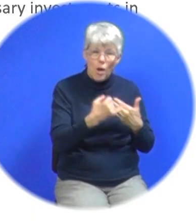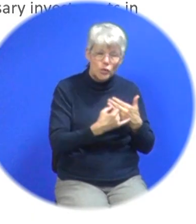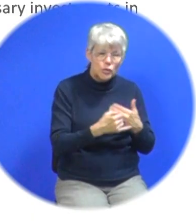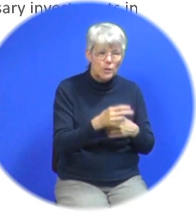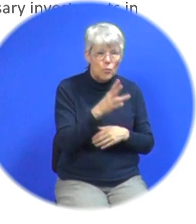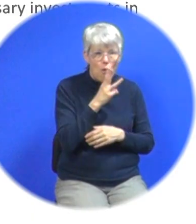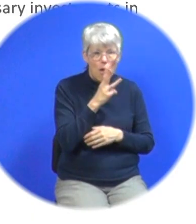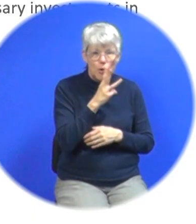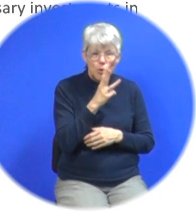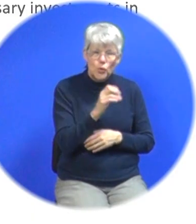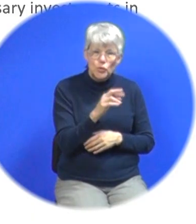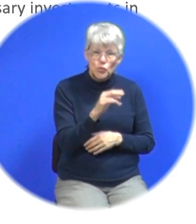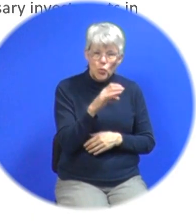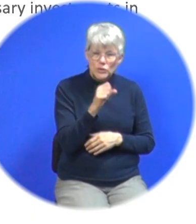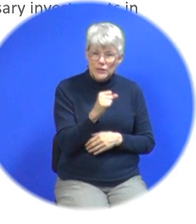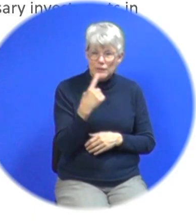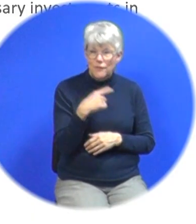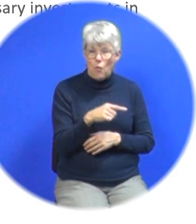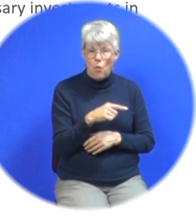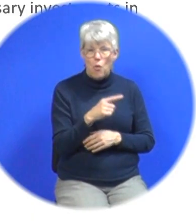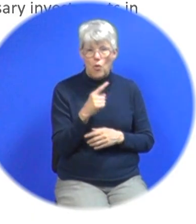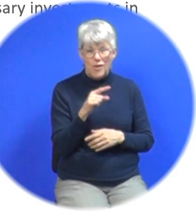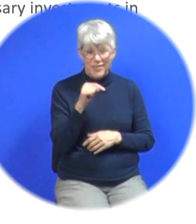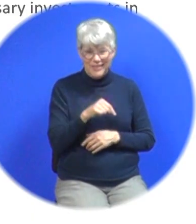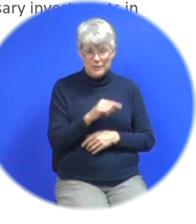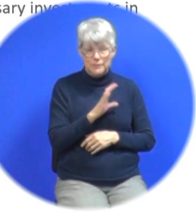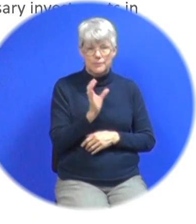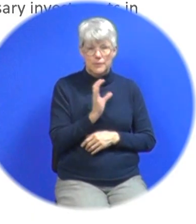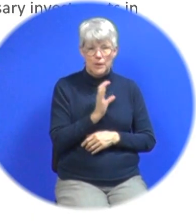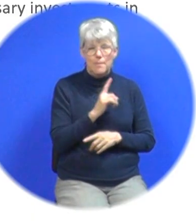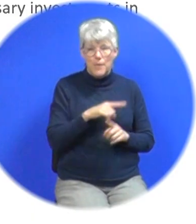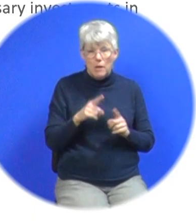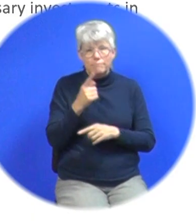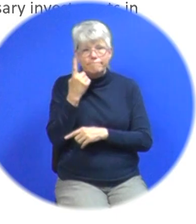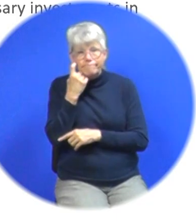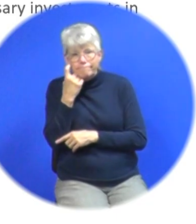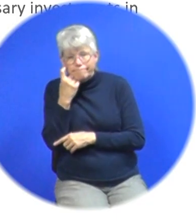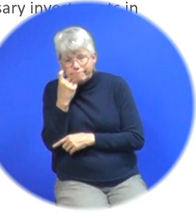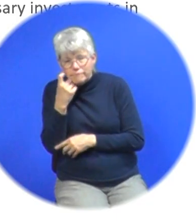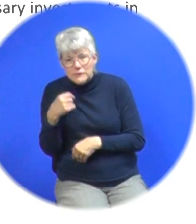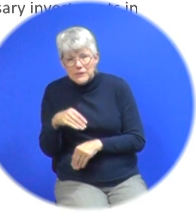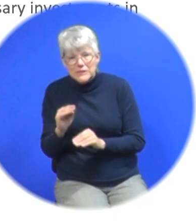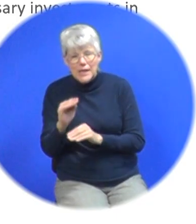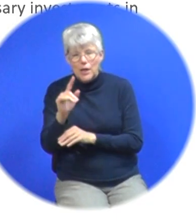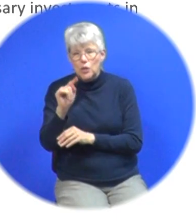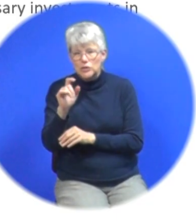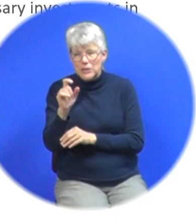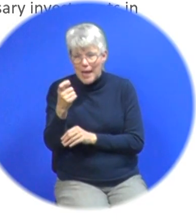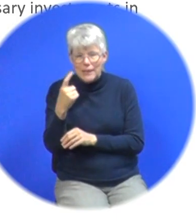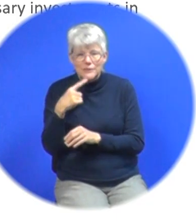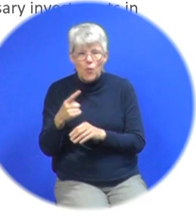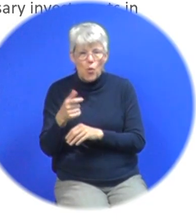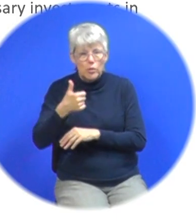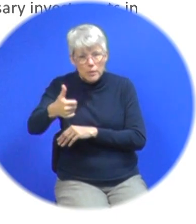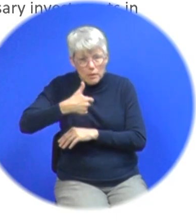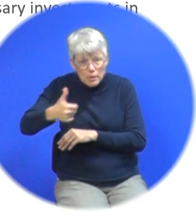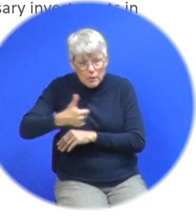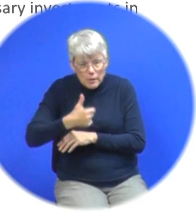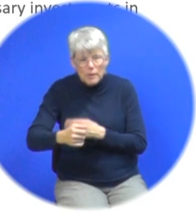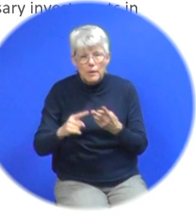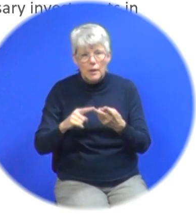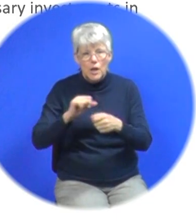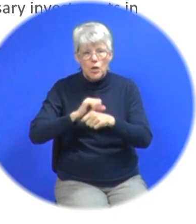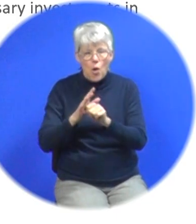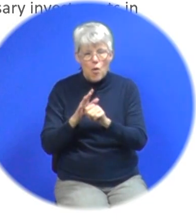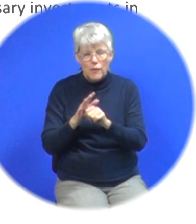projects in the 21st century. They've backed recently a sales tax increase for transit infrastructure. They received COVID money of